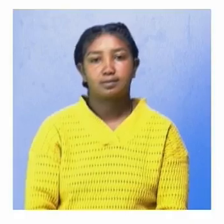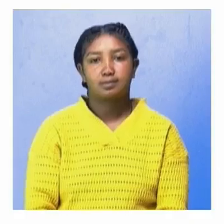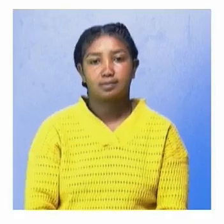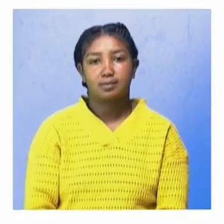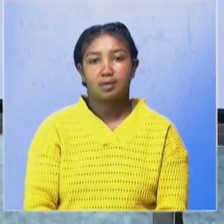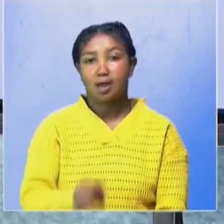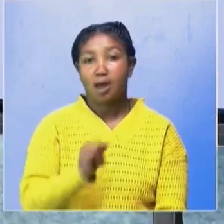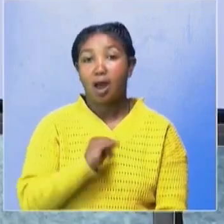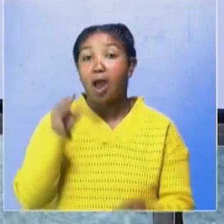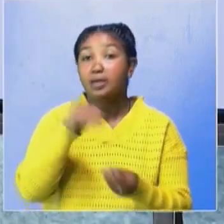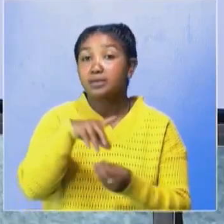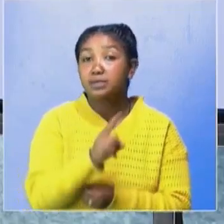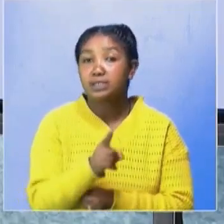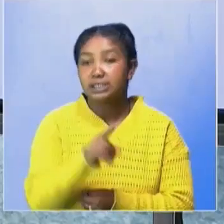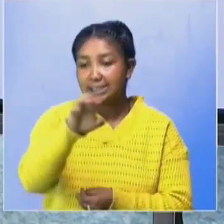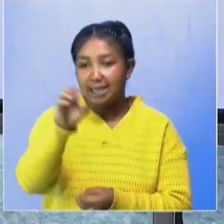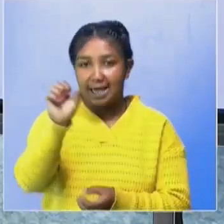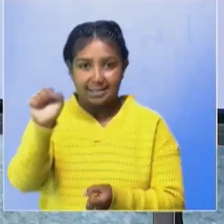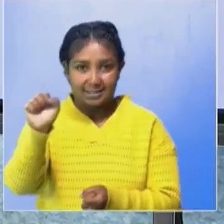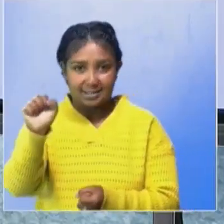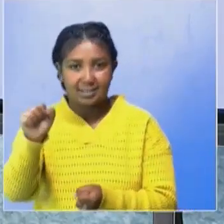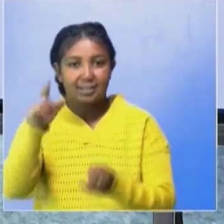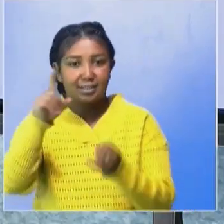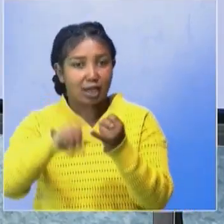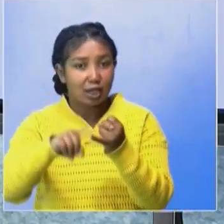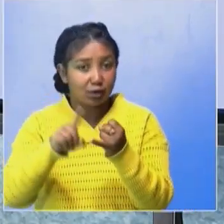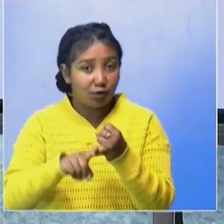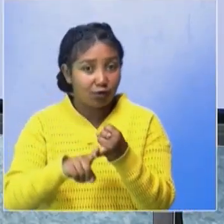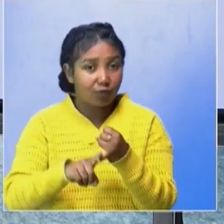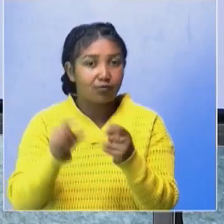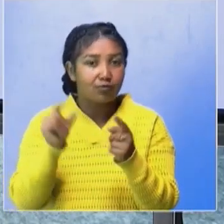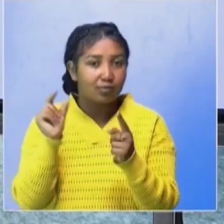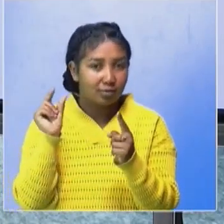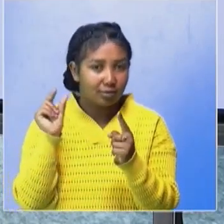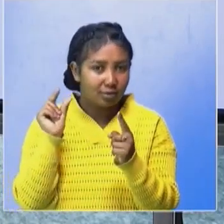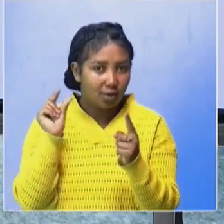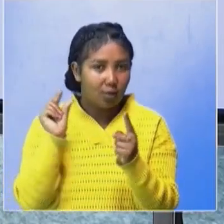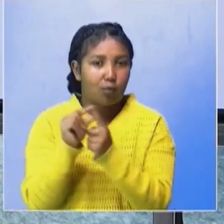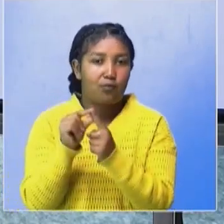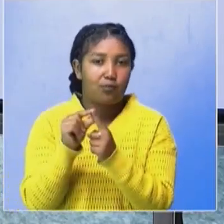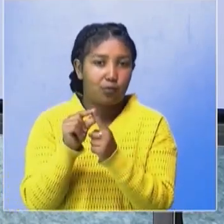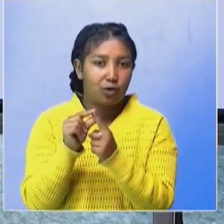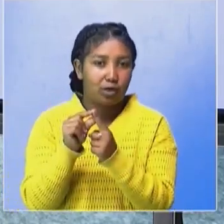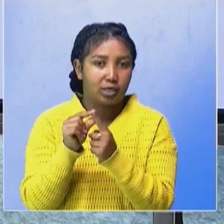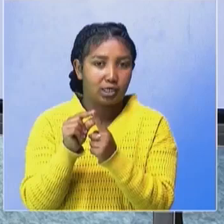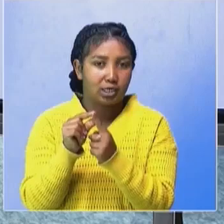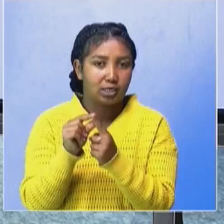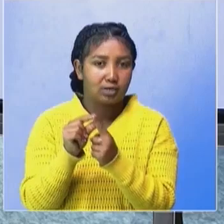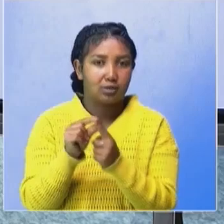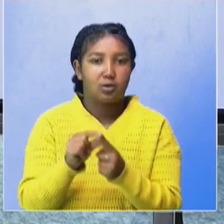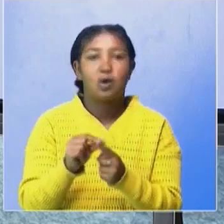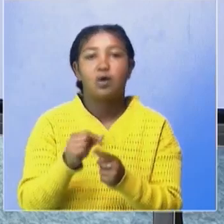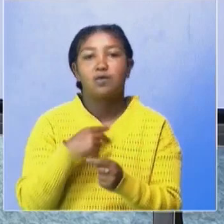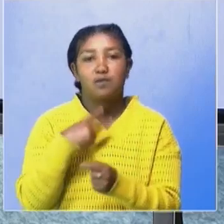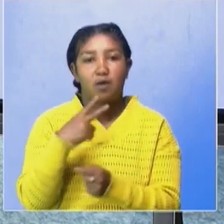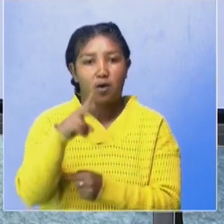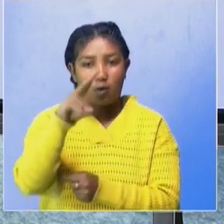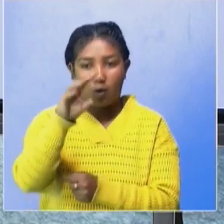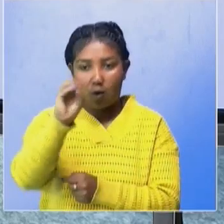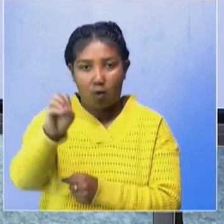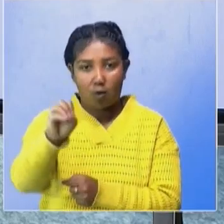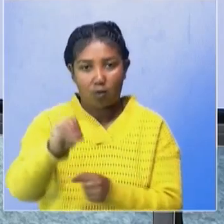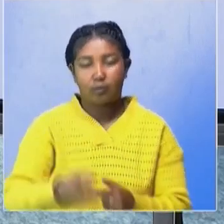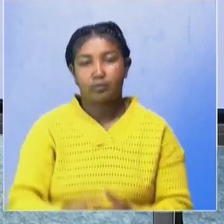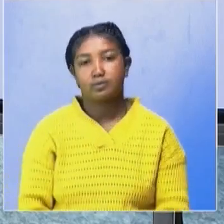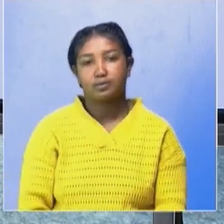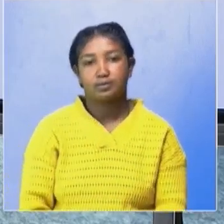I are what? ES at the end of where? At the end of the verb